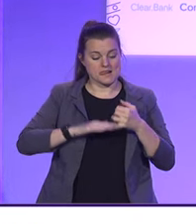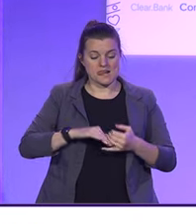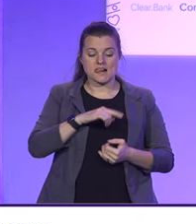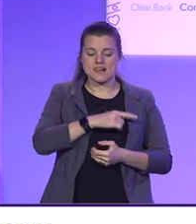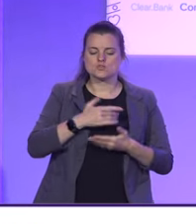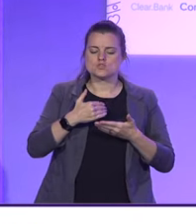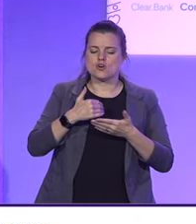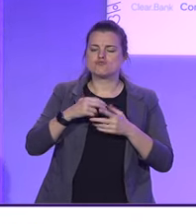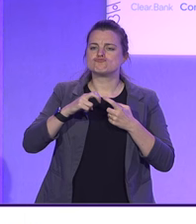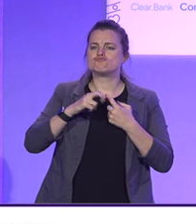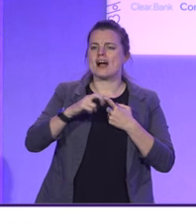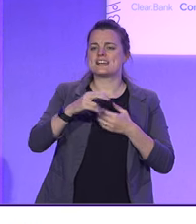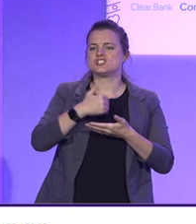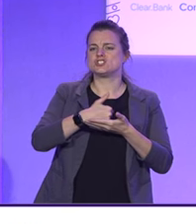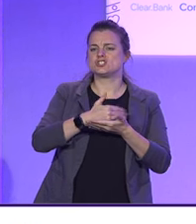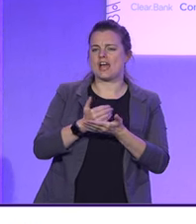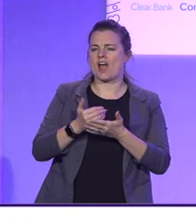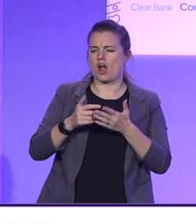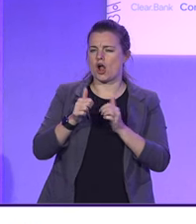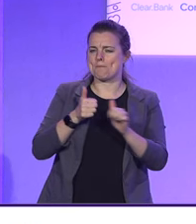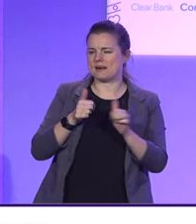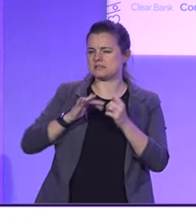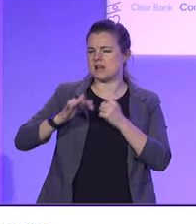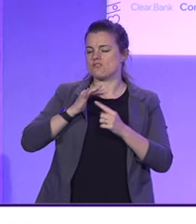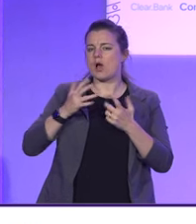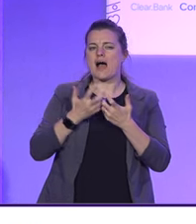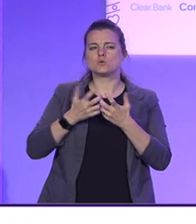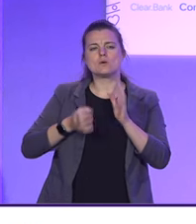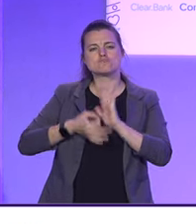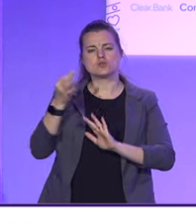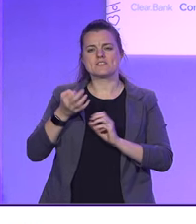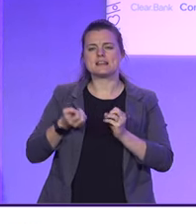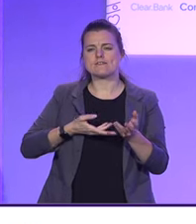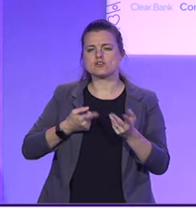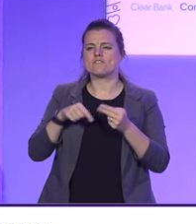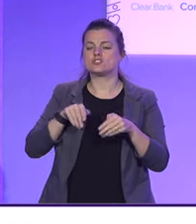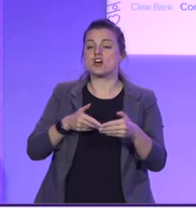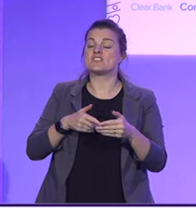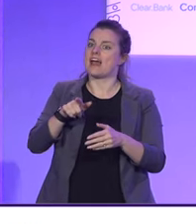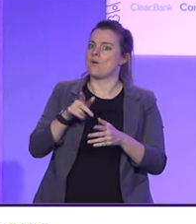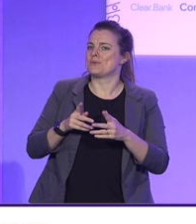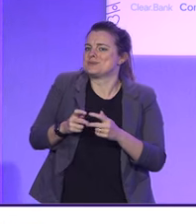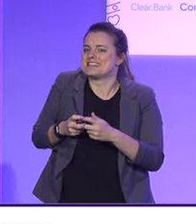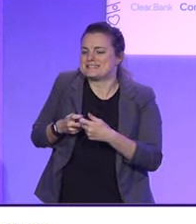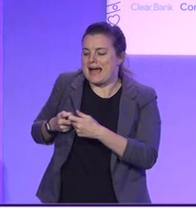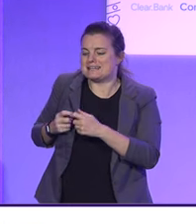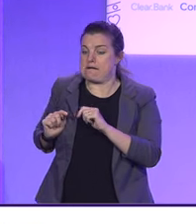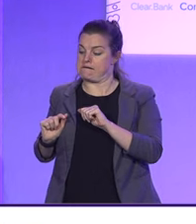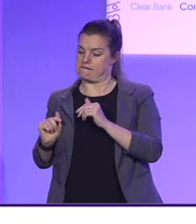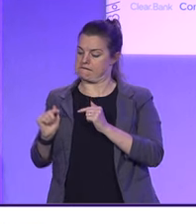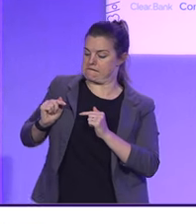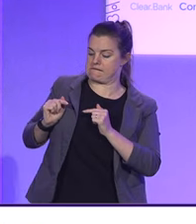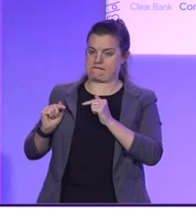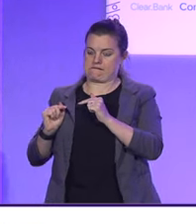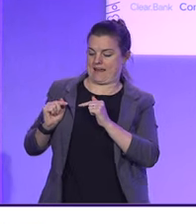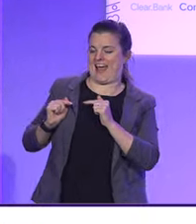company scenario, managing the fleet and improving the delivery of the service as it went along. It was a pretty tight finish, and we managed to win using a